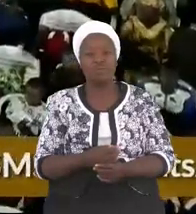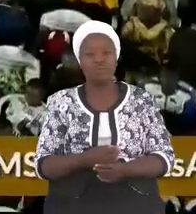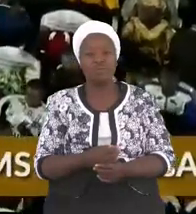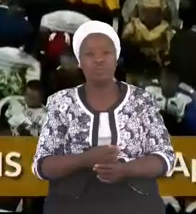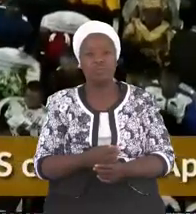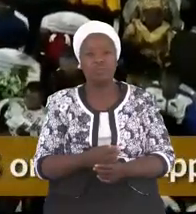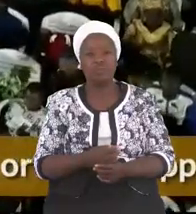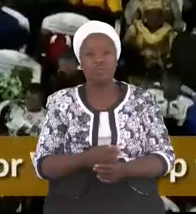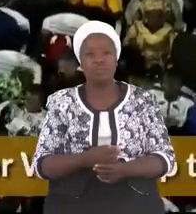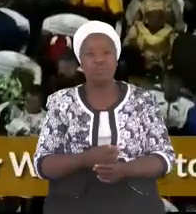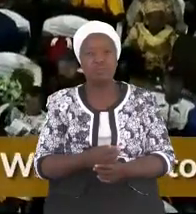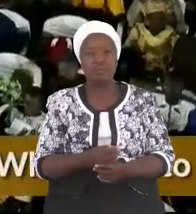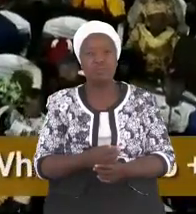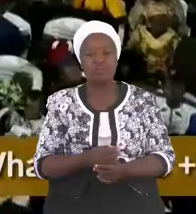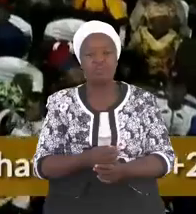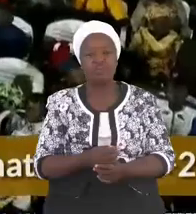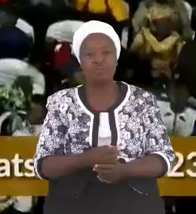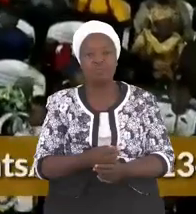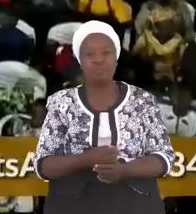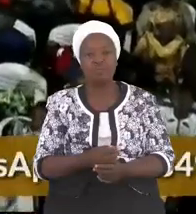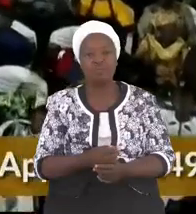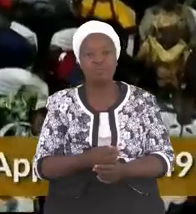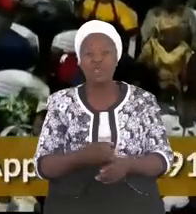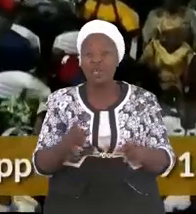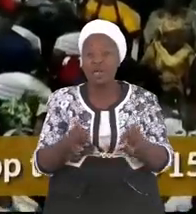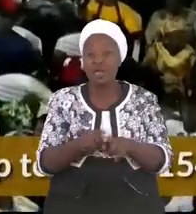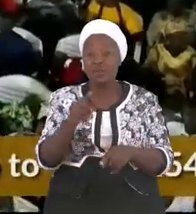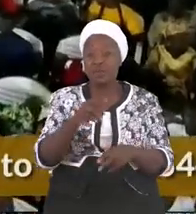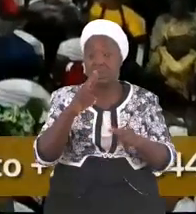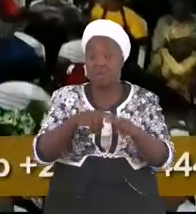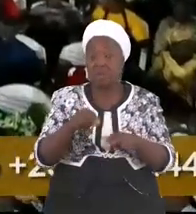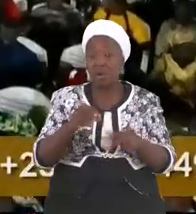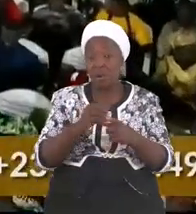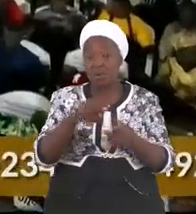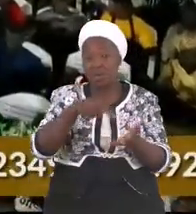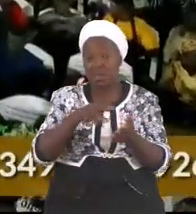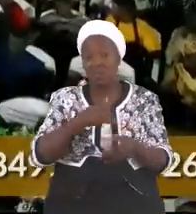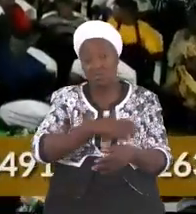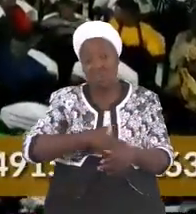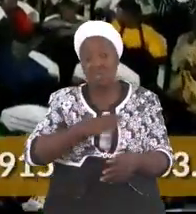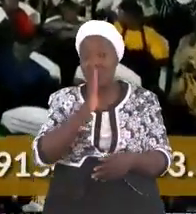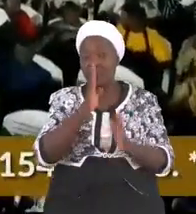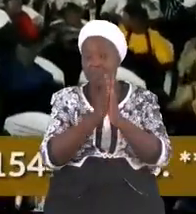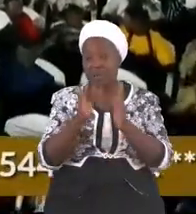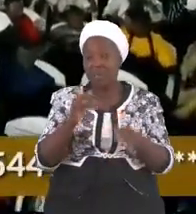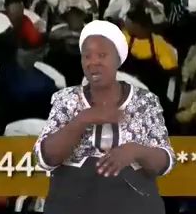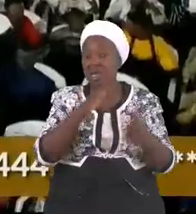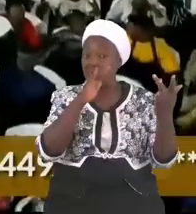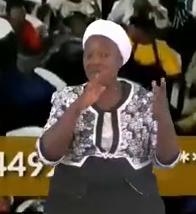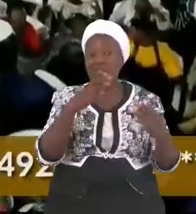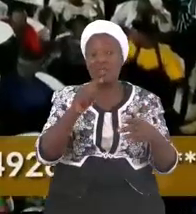are seated or standing, be praying, be expecting, be calling upon